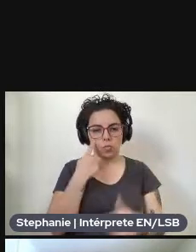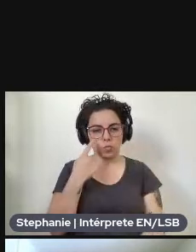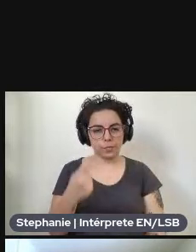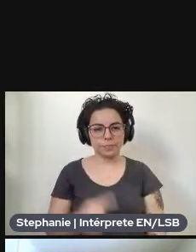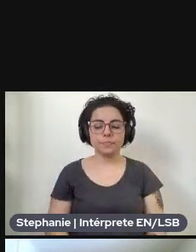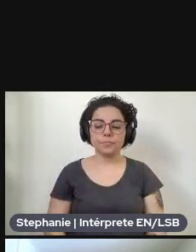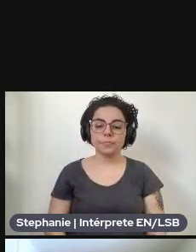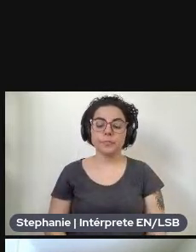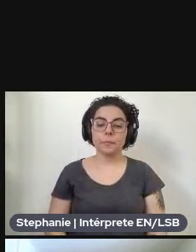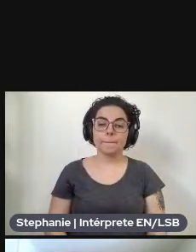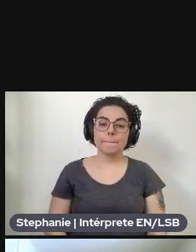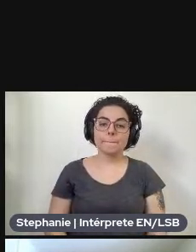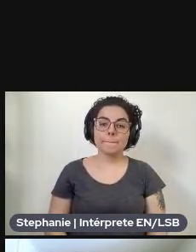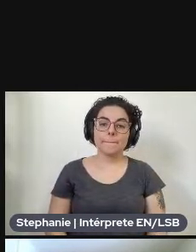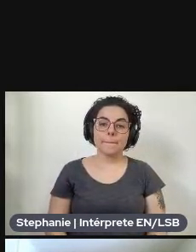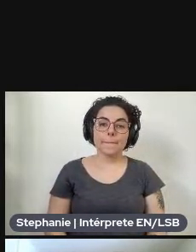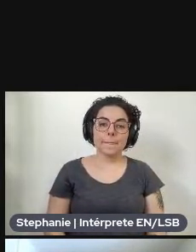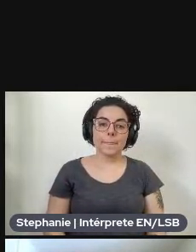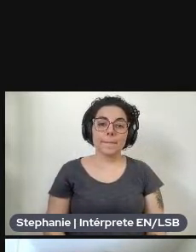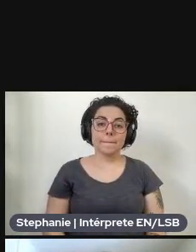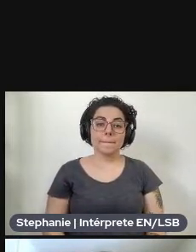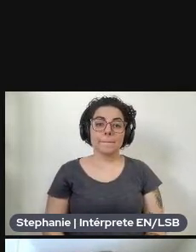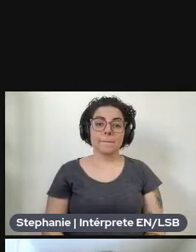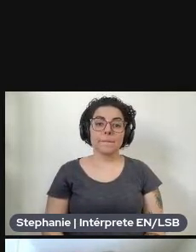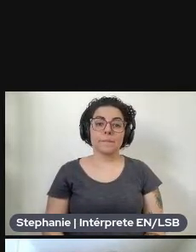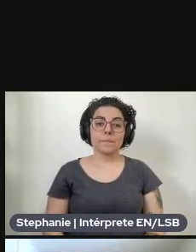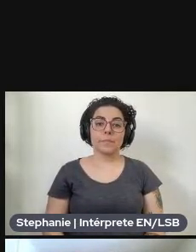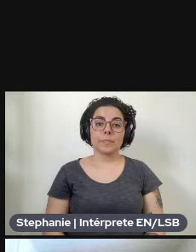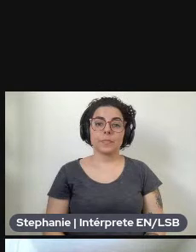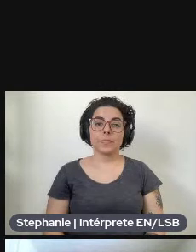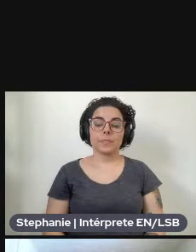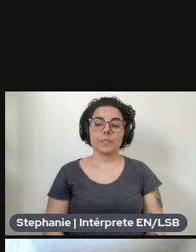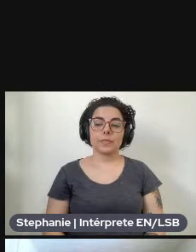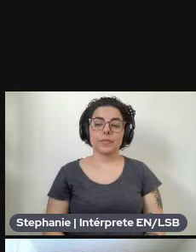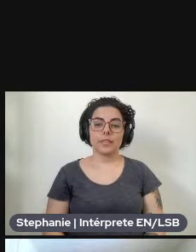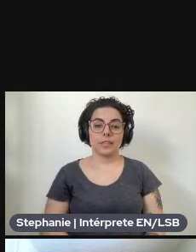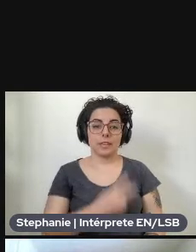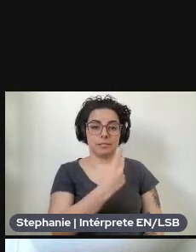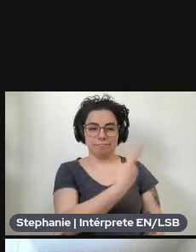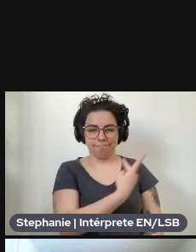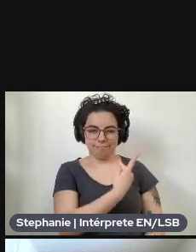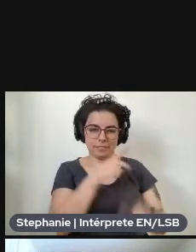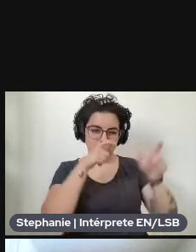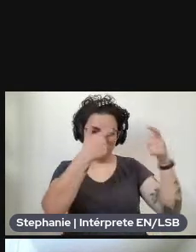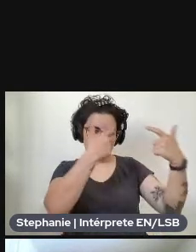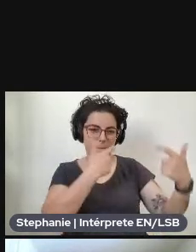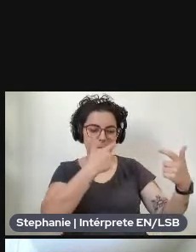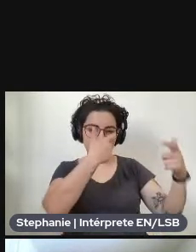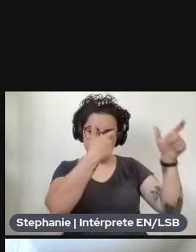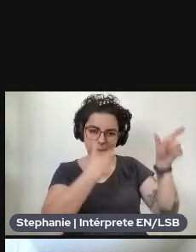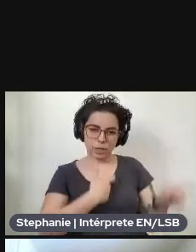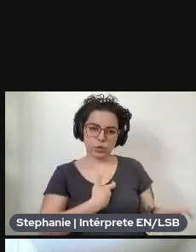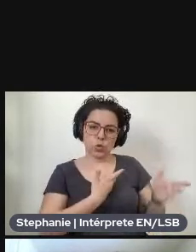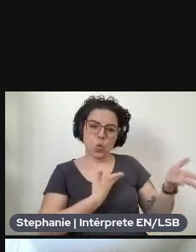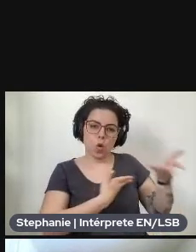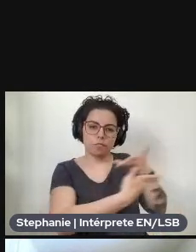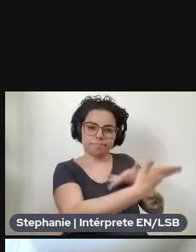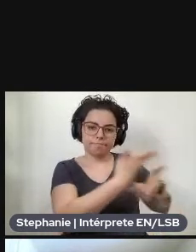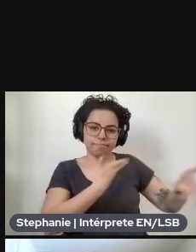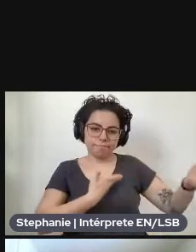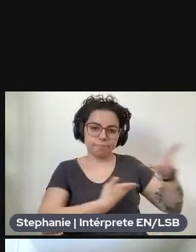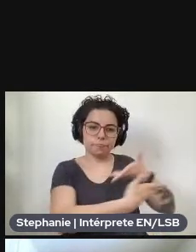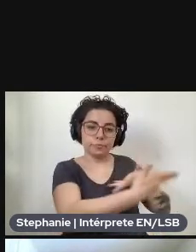but at the interpersonal level, there is mostly evocation,